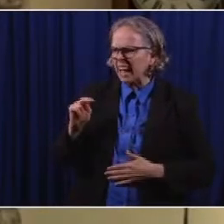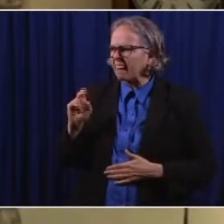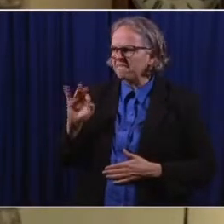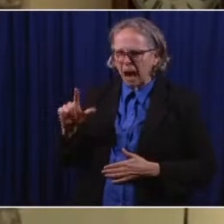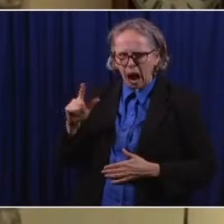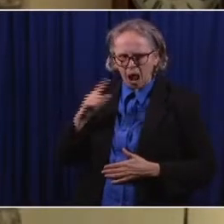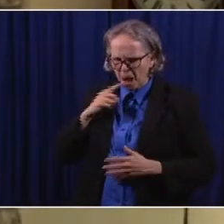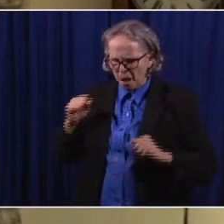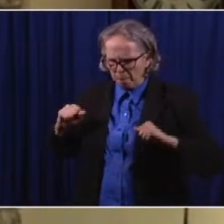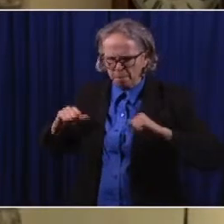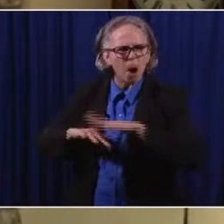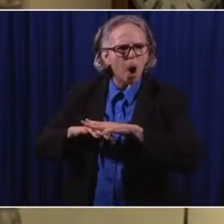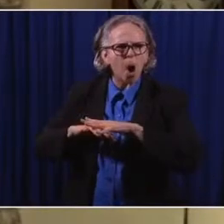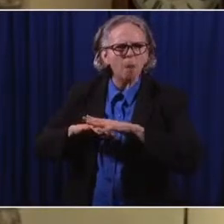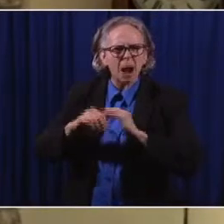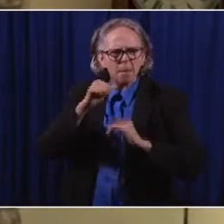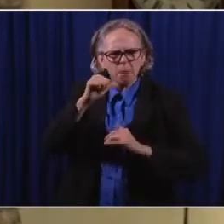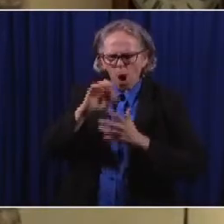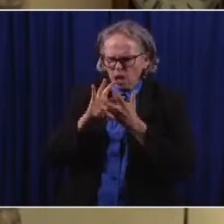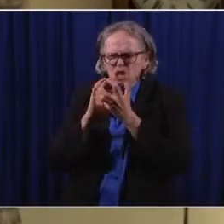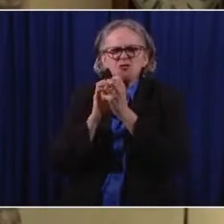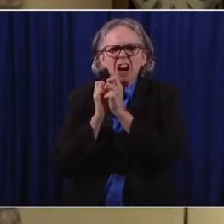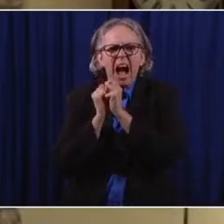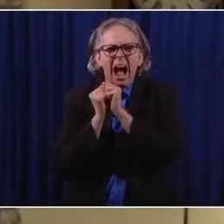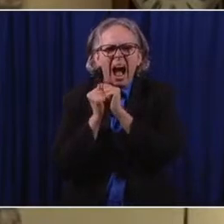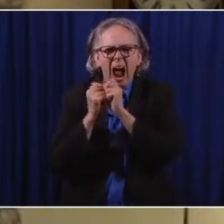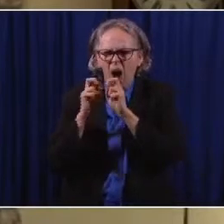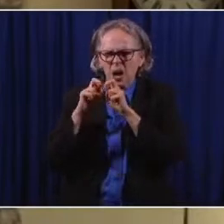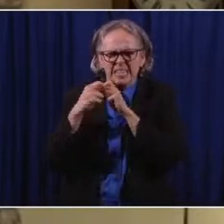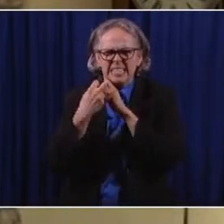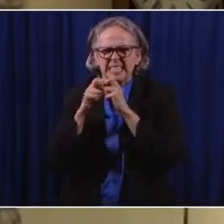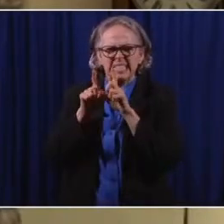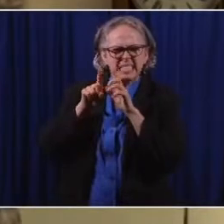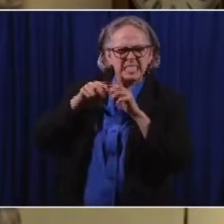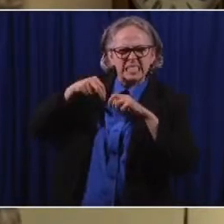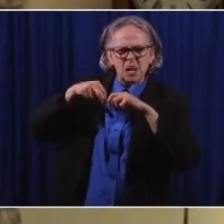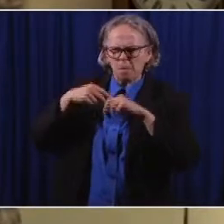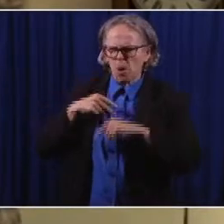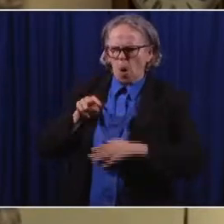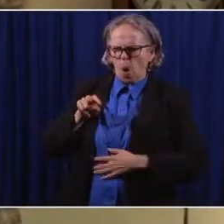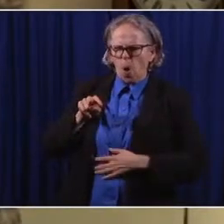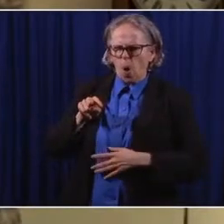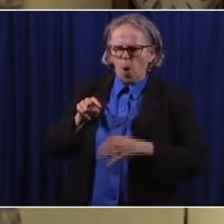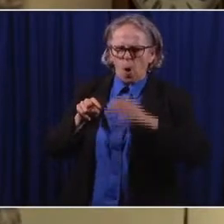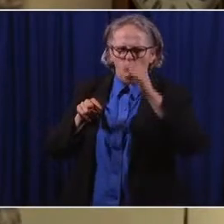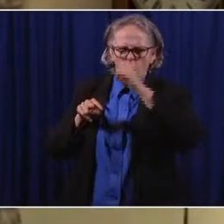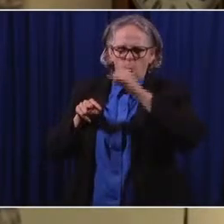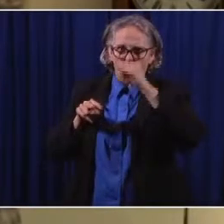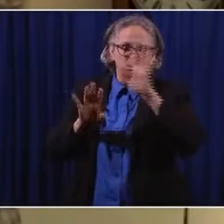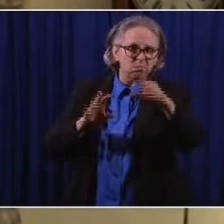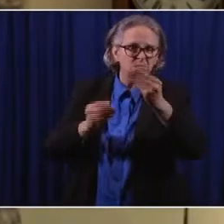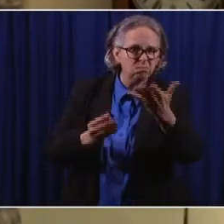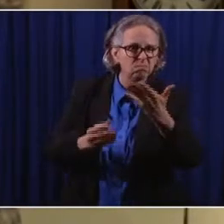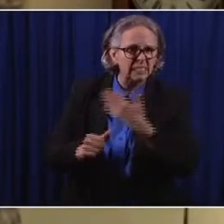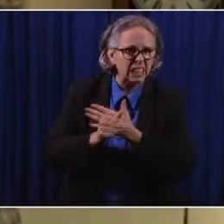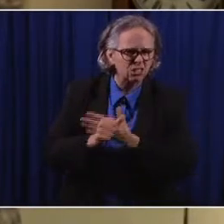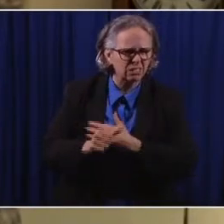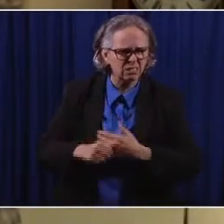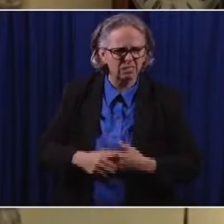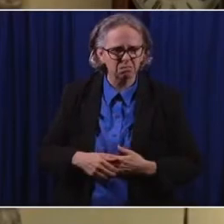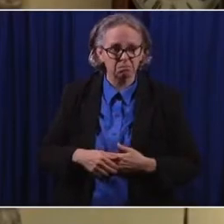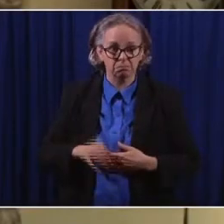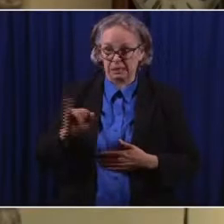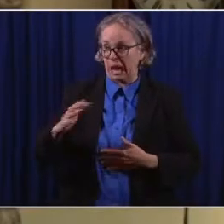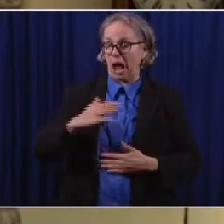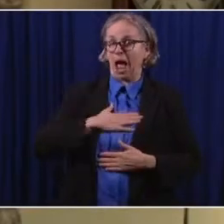people were not distancing. And so those are just by their nature dangerous. And so we can enjoy the NFL, the Bengals and the Browns, and we can enjoy